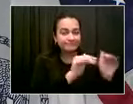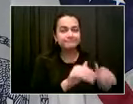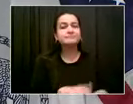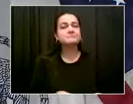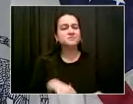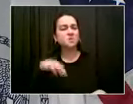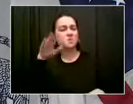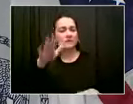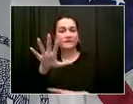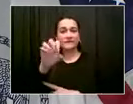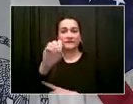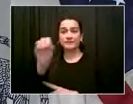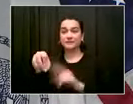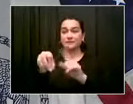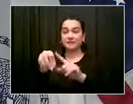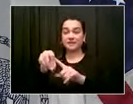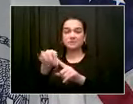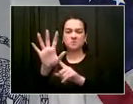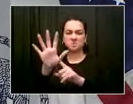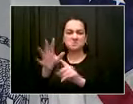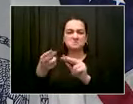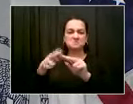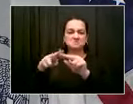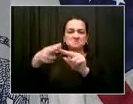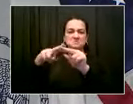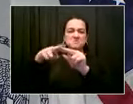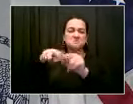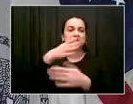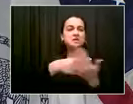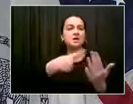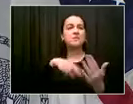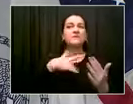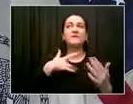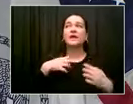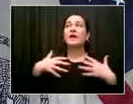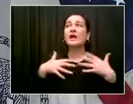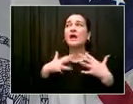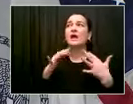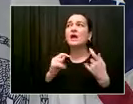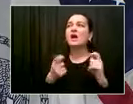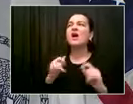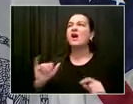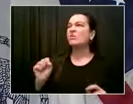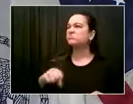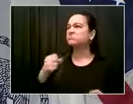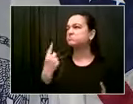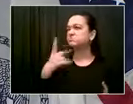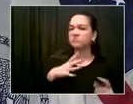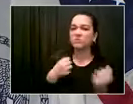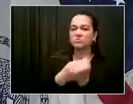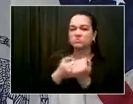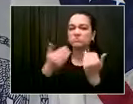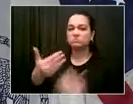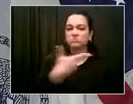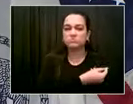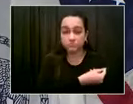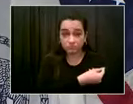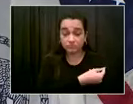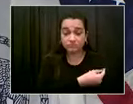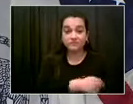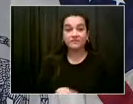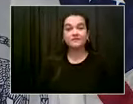time, I'm all right with it, or I'm getting around to it finally, or whatever it is. I think it's just about persistence, and I very much expect that number to go